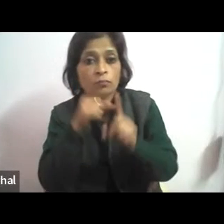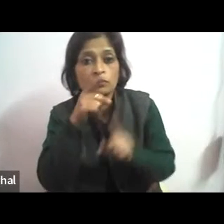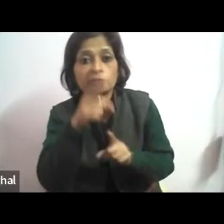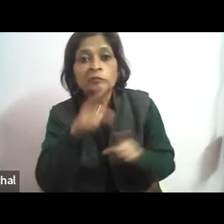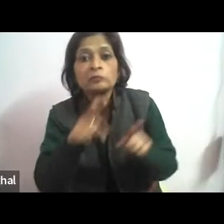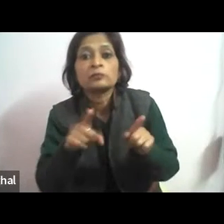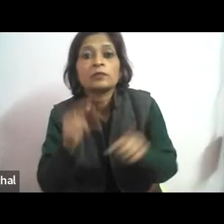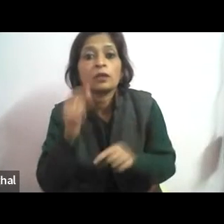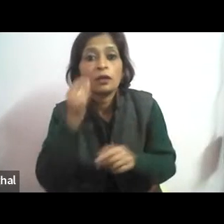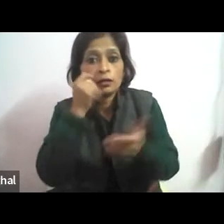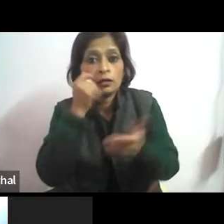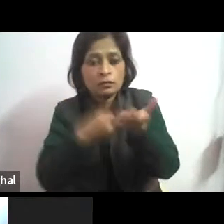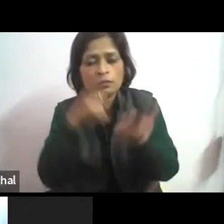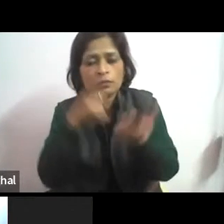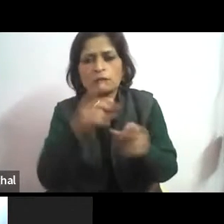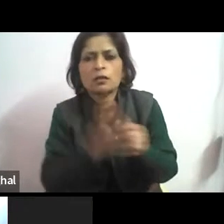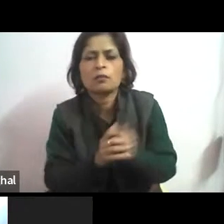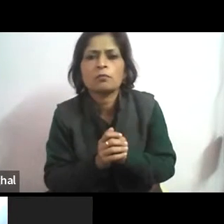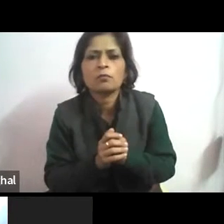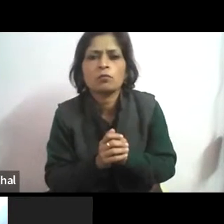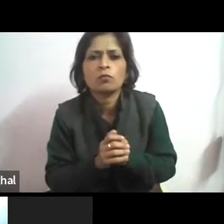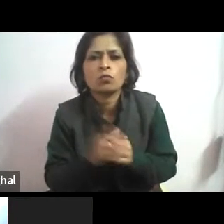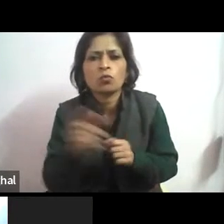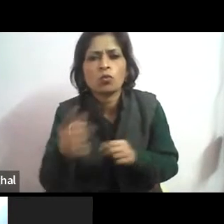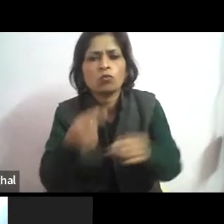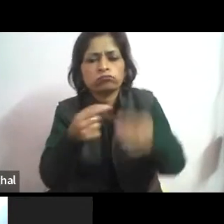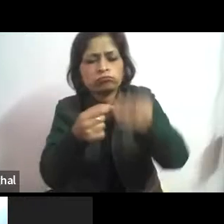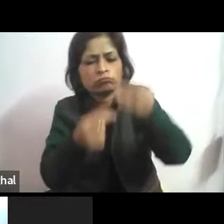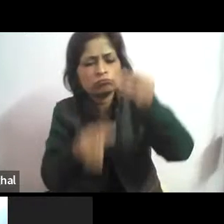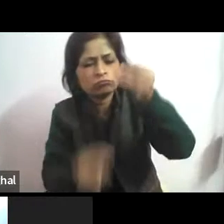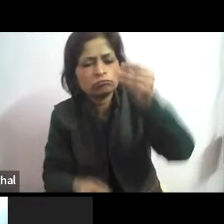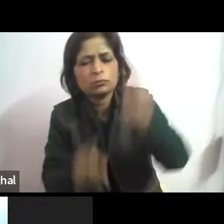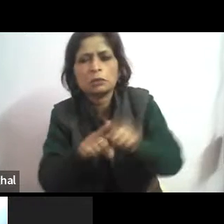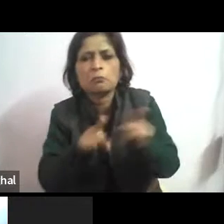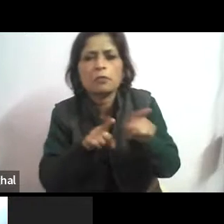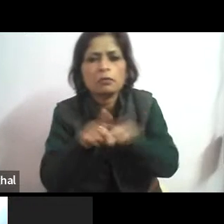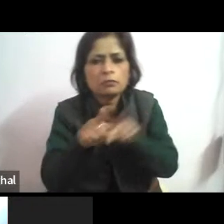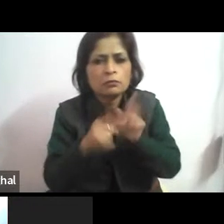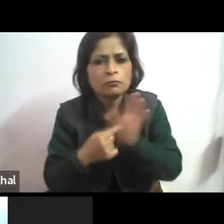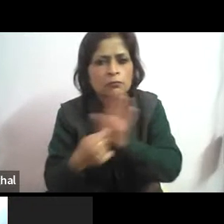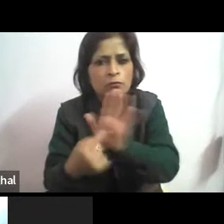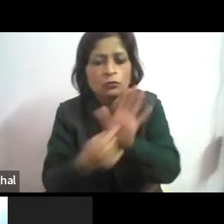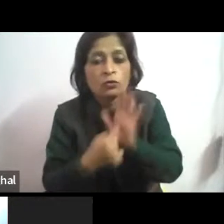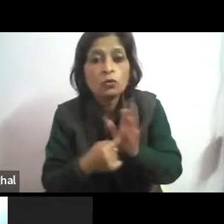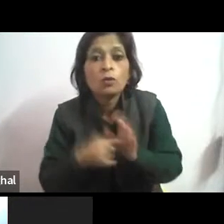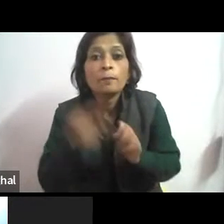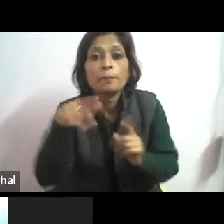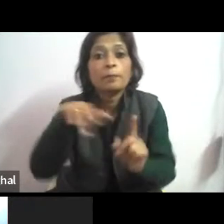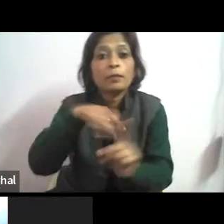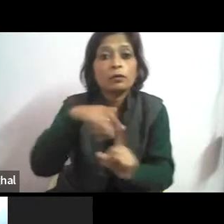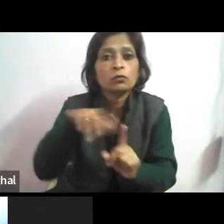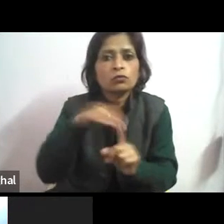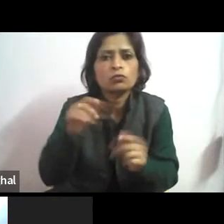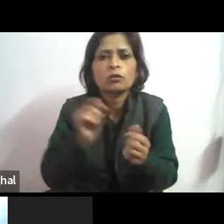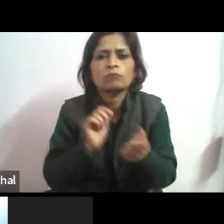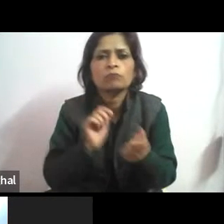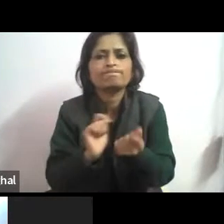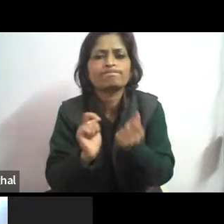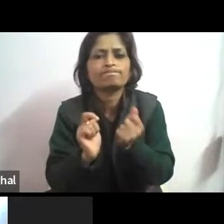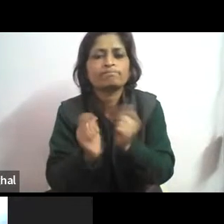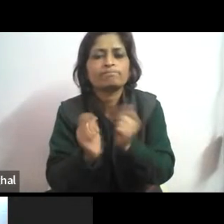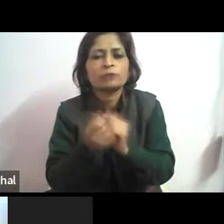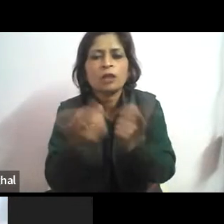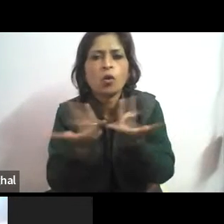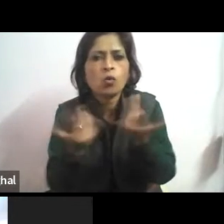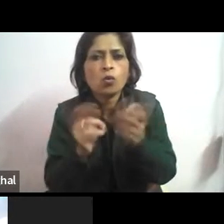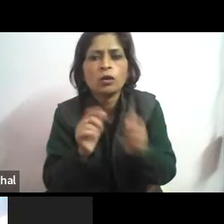very, I say, illustrating, giving the examples from our backgrounds. And in a way, I'm sure like me,